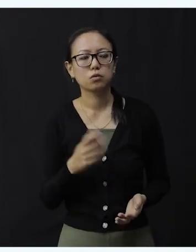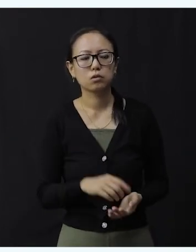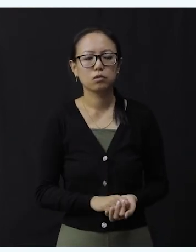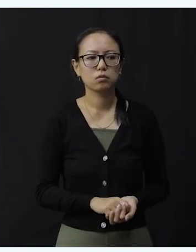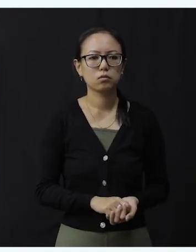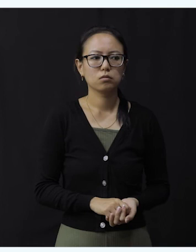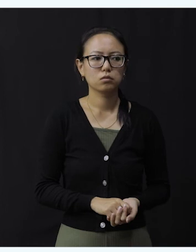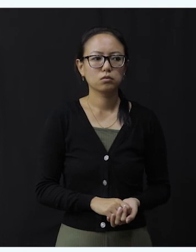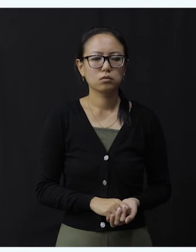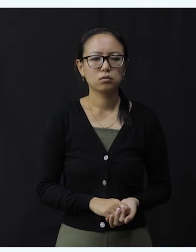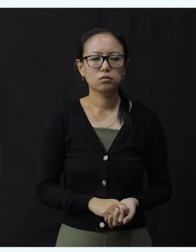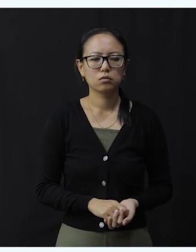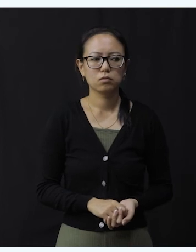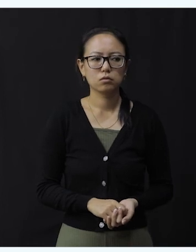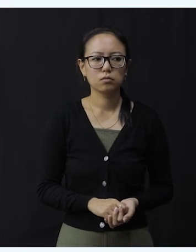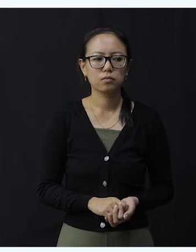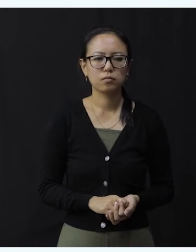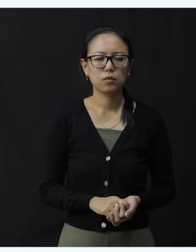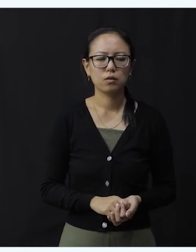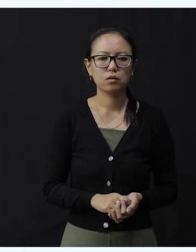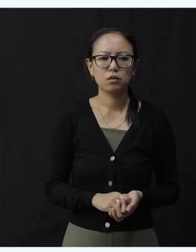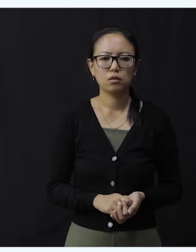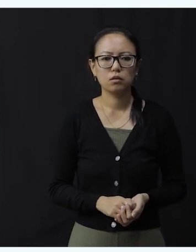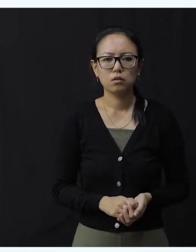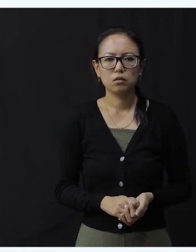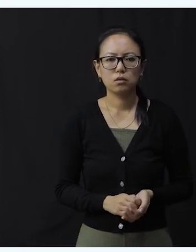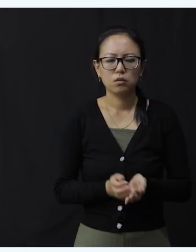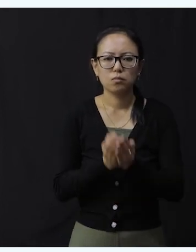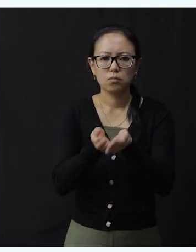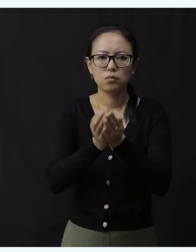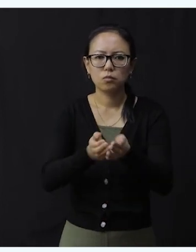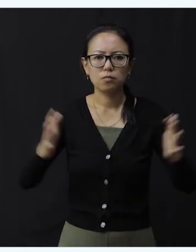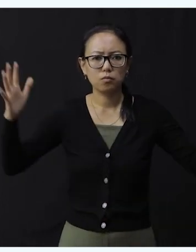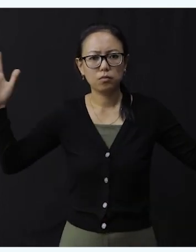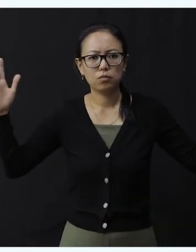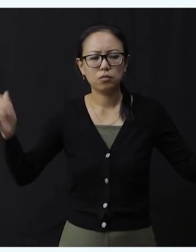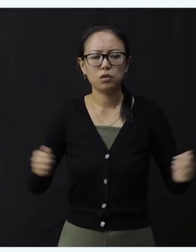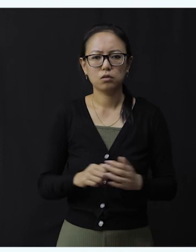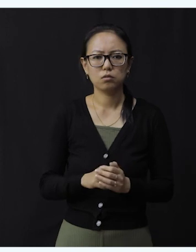are yacht, you can see there, and you can use ship and a boat.